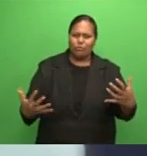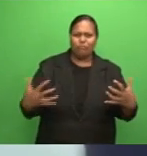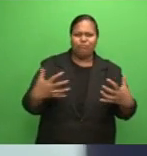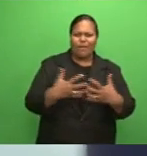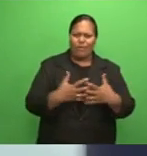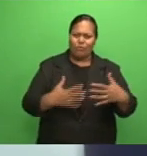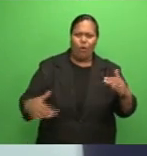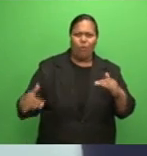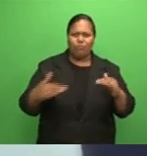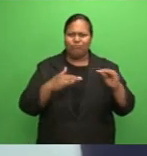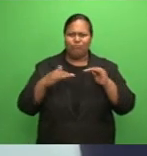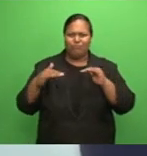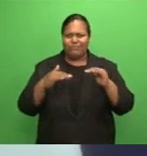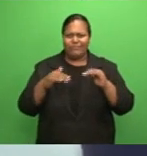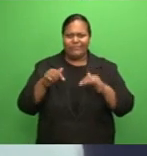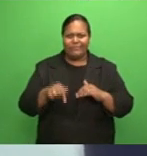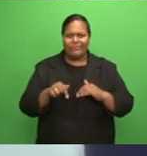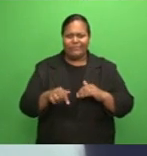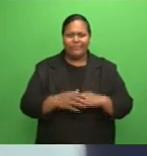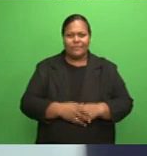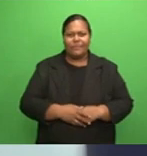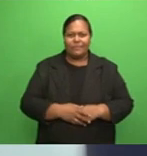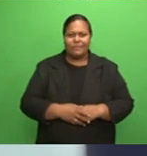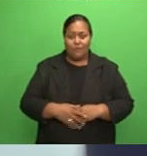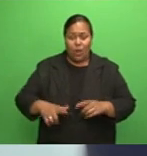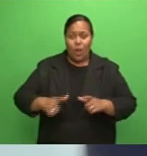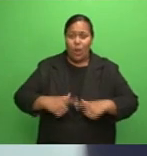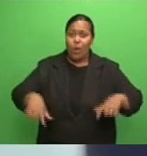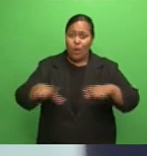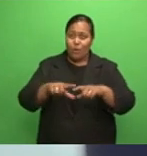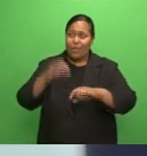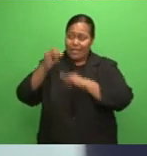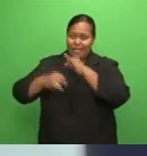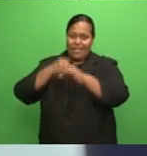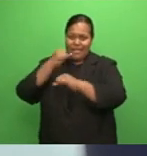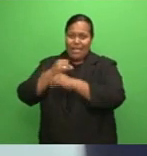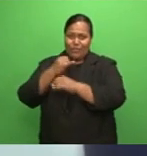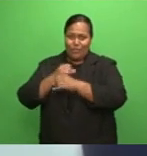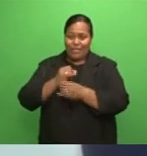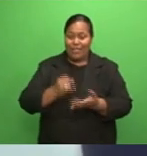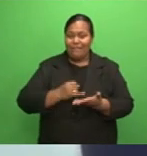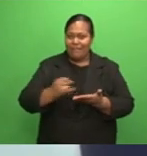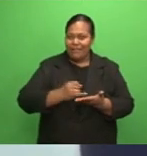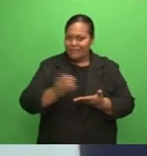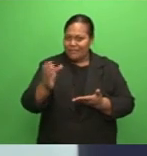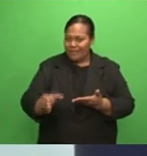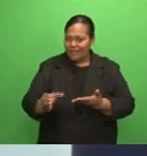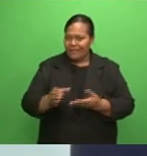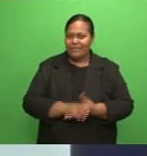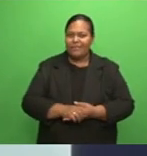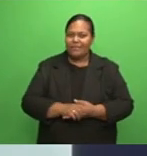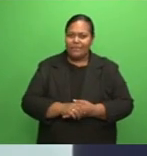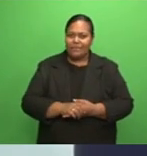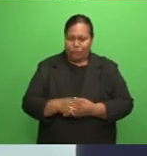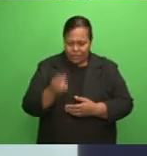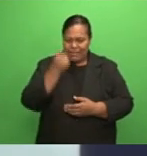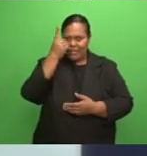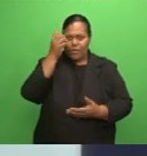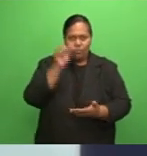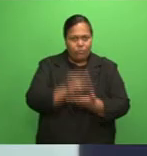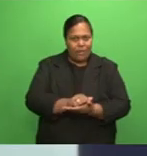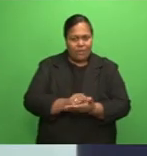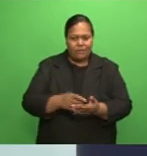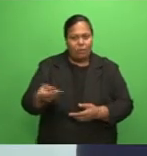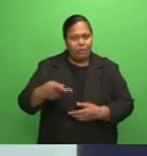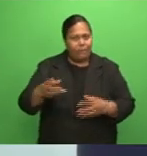and eliminate the difference between domestic and foreign investors and accord internationally recognized rights, such as the most